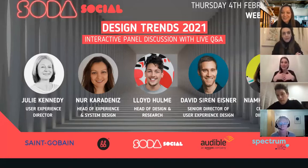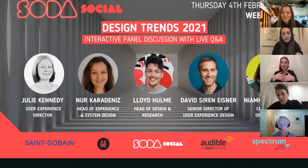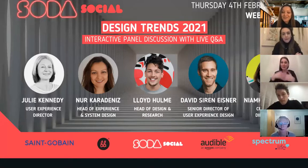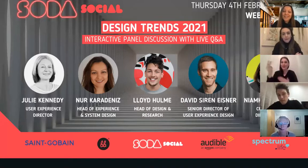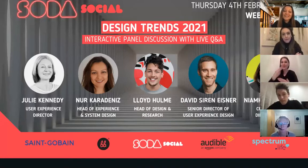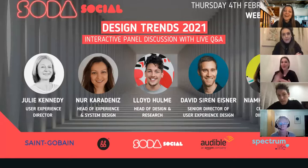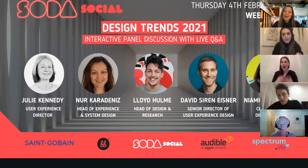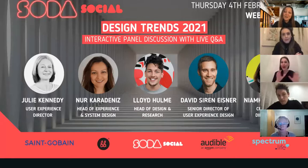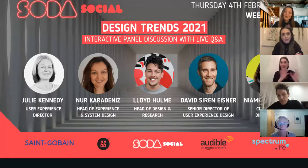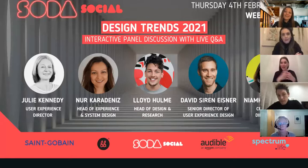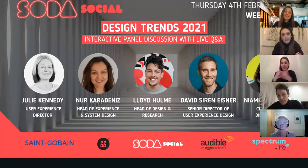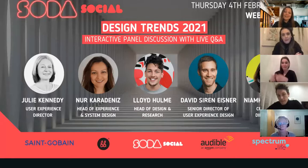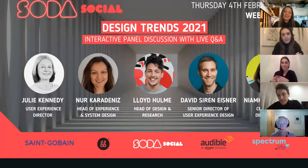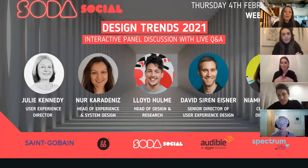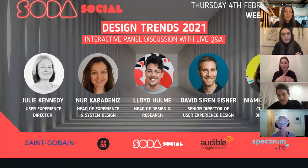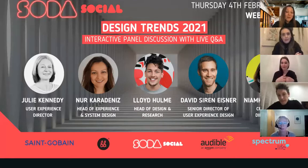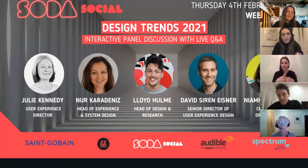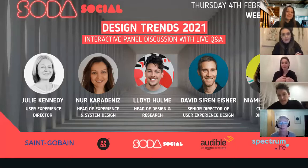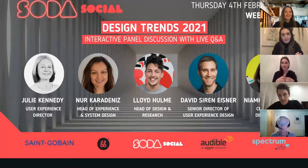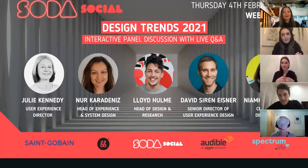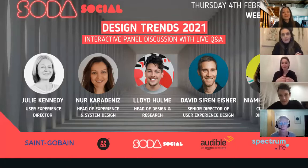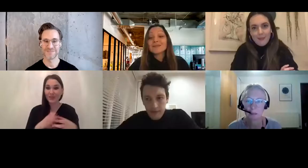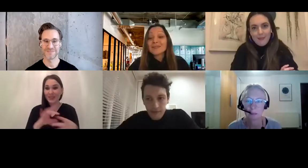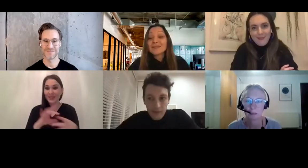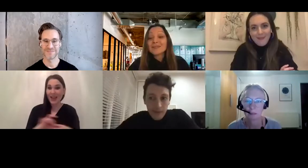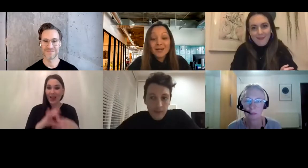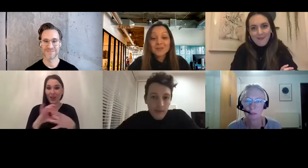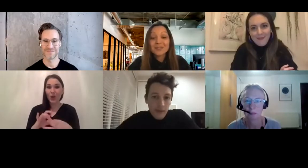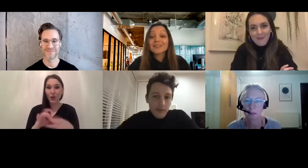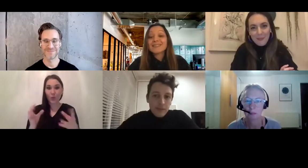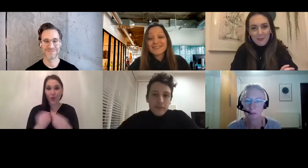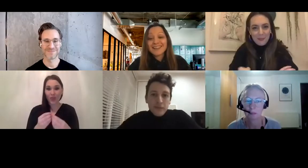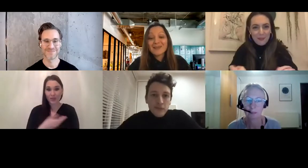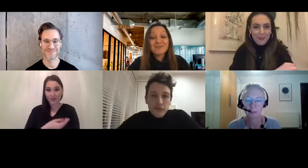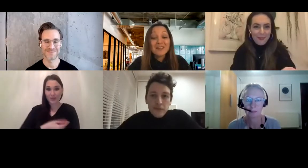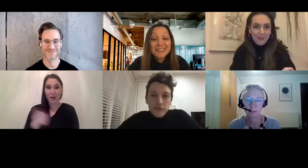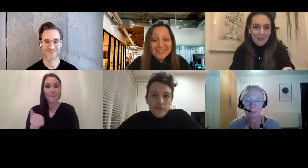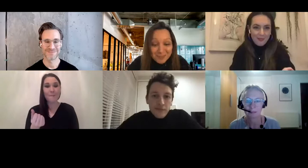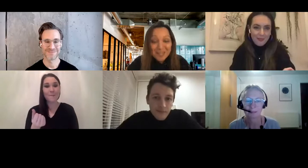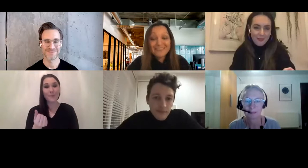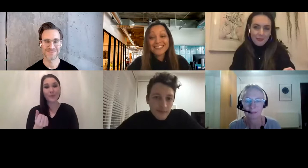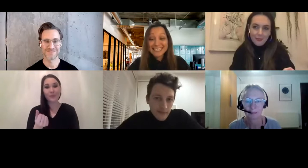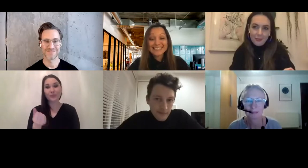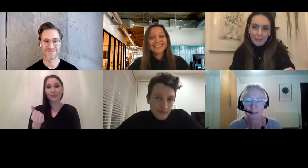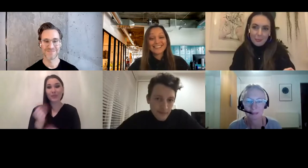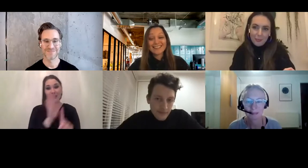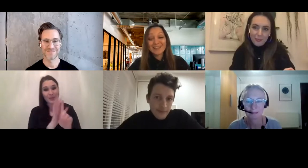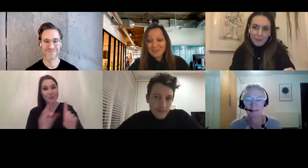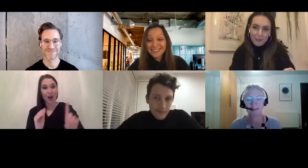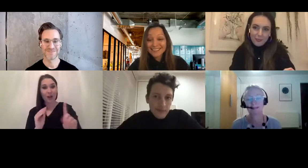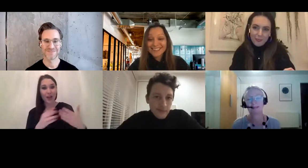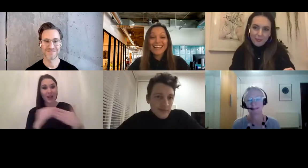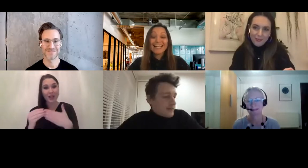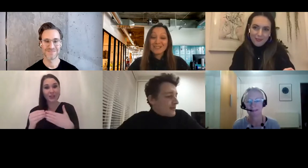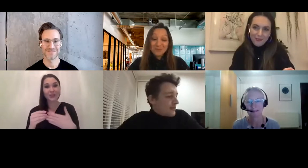Basics. I'm together along with some of our very inspiring leaders that I